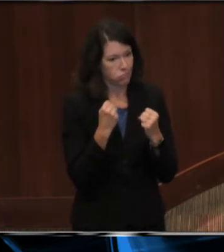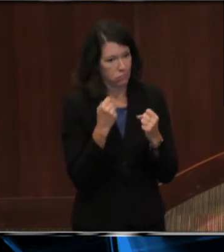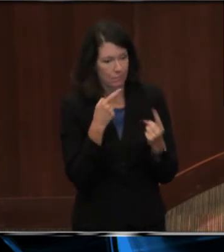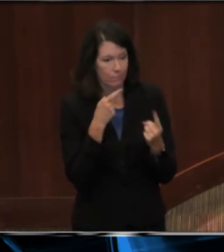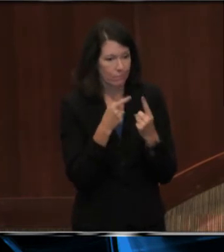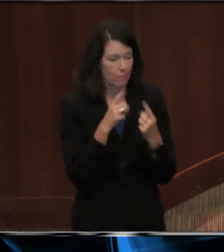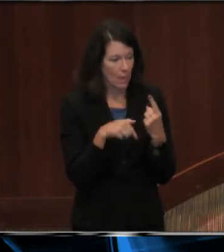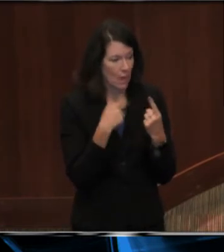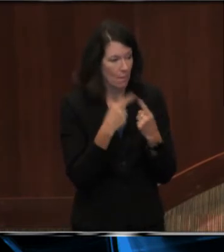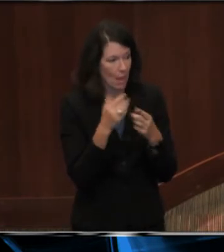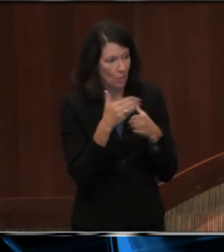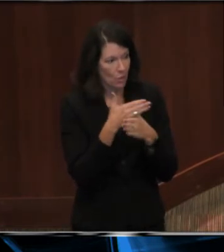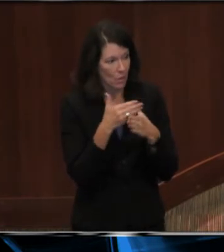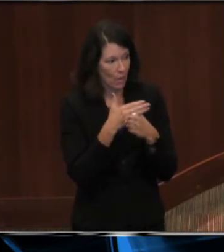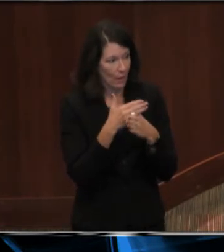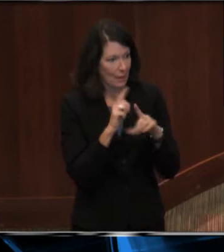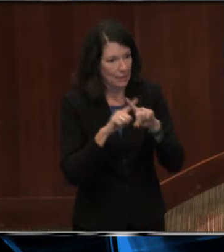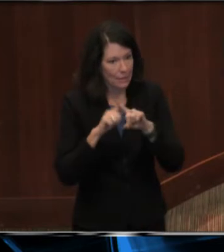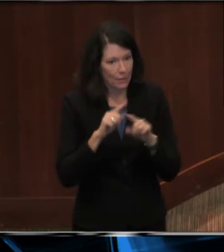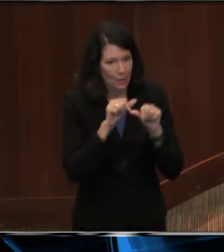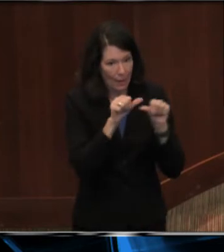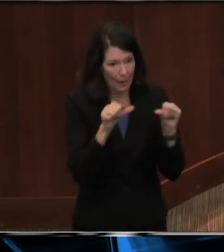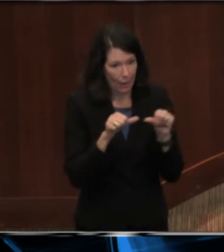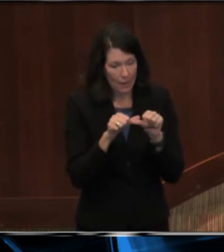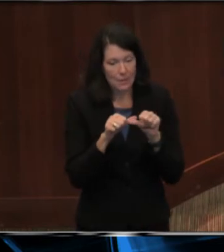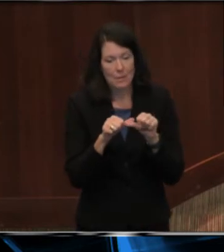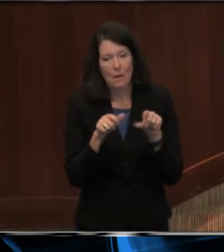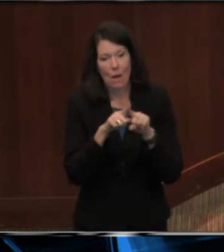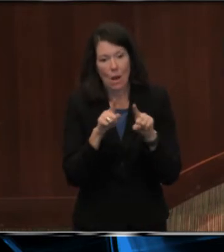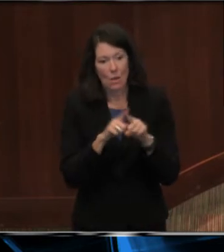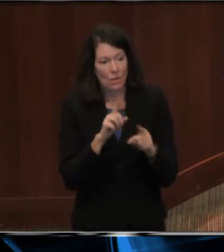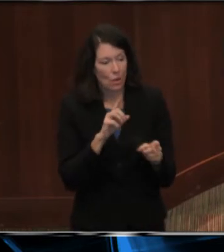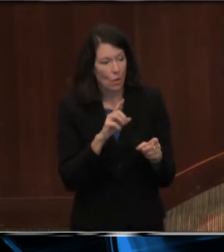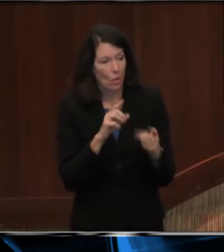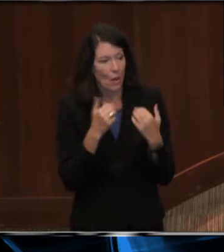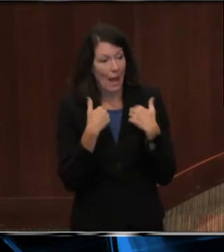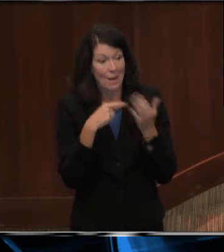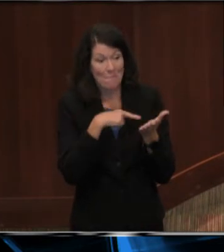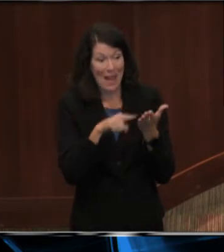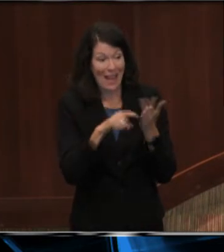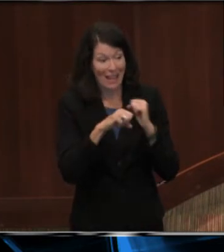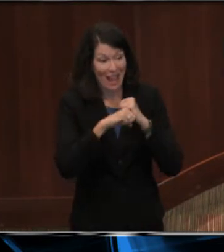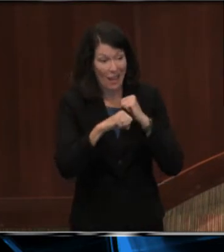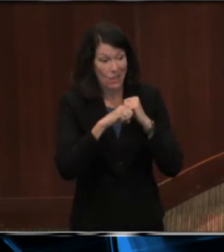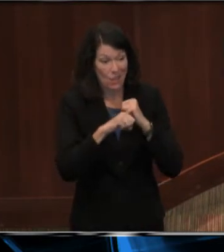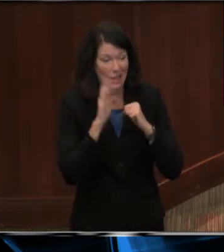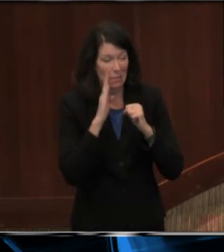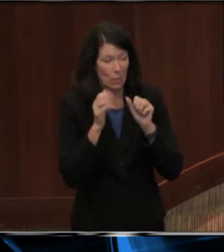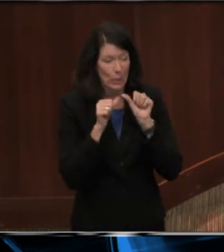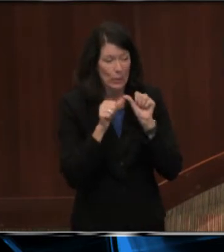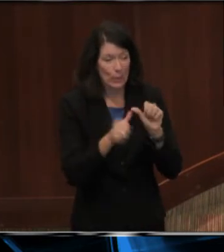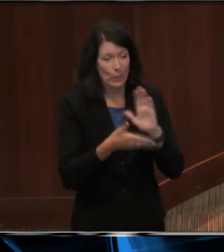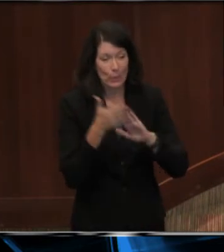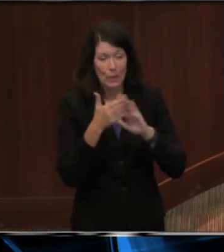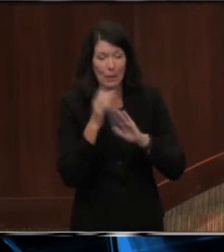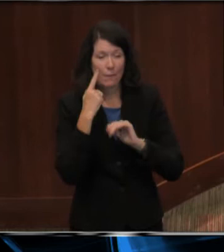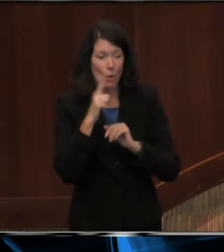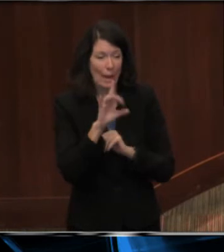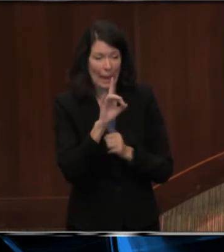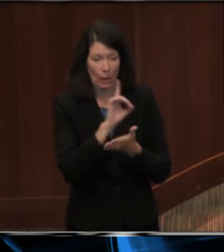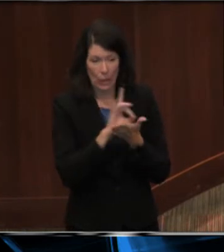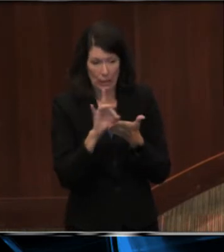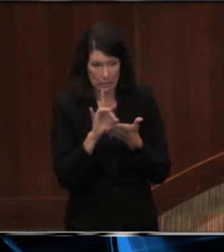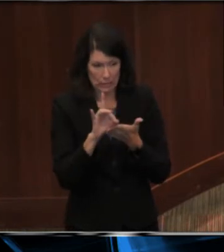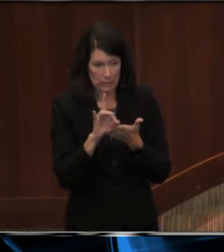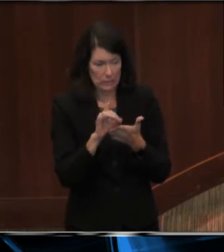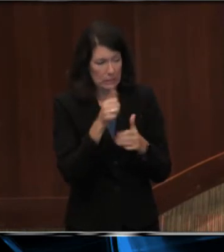to sharing it on our social media platforms, we've also invested in some paid ads. So those will be running for about 8 weeks. And what we did with those was we took